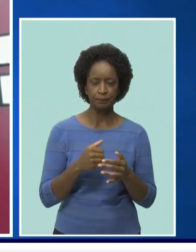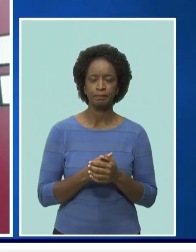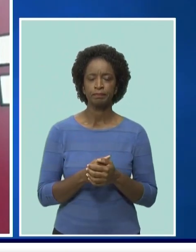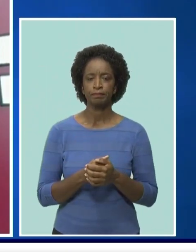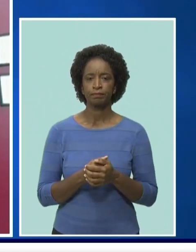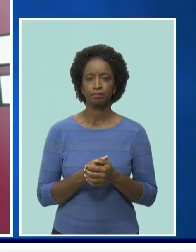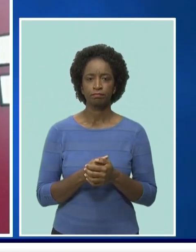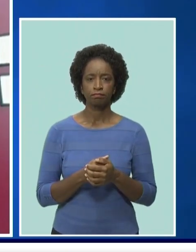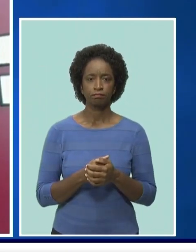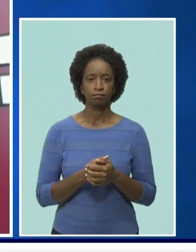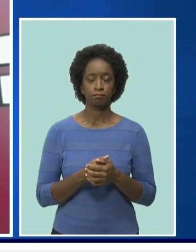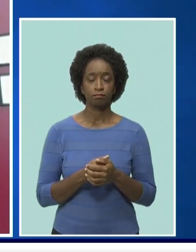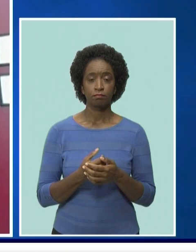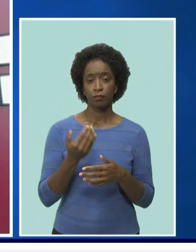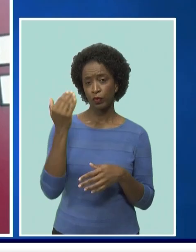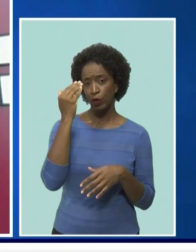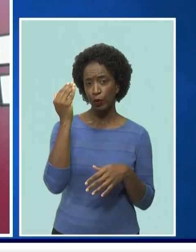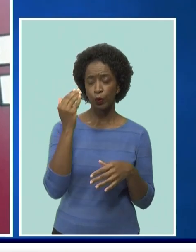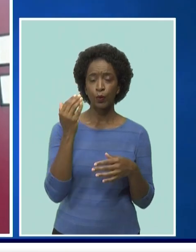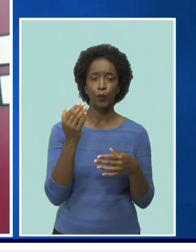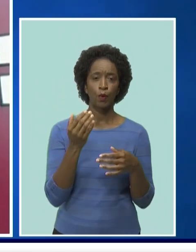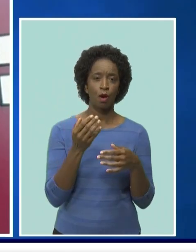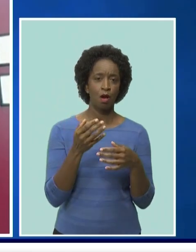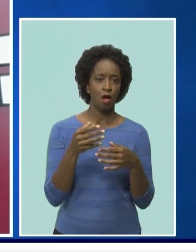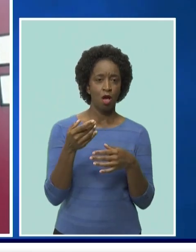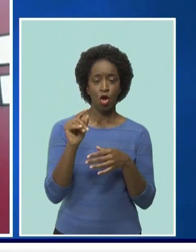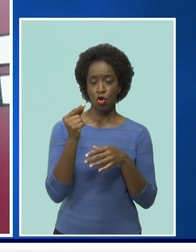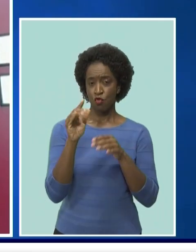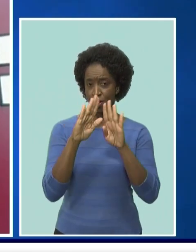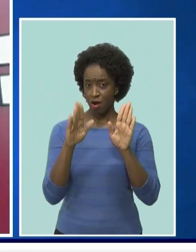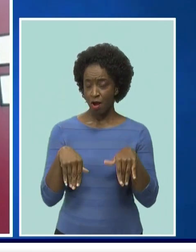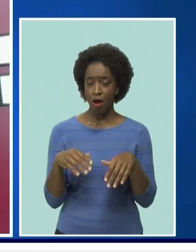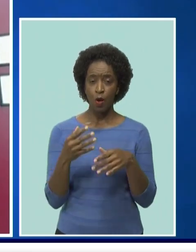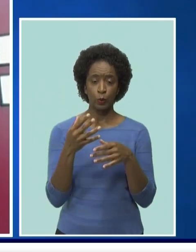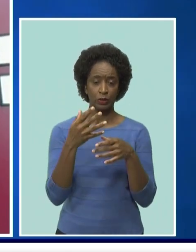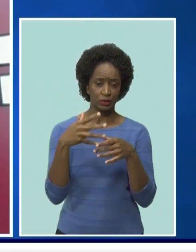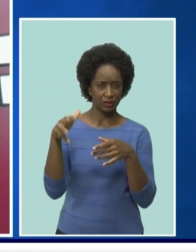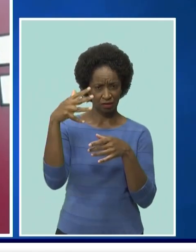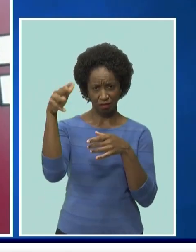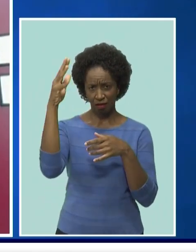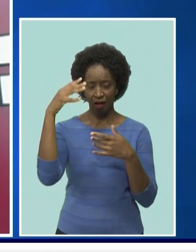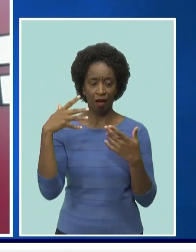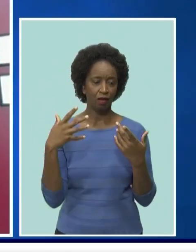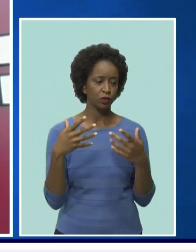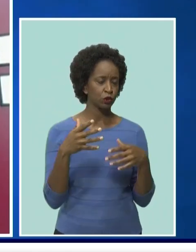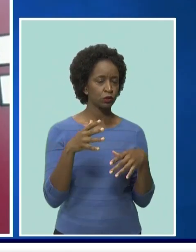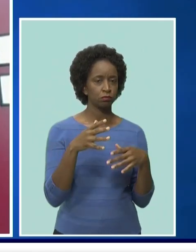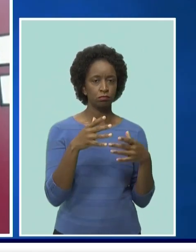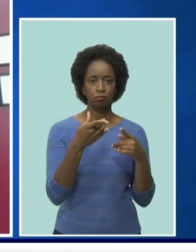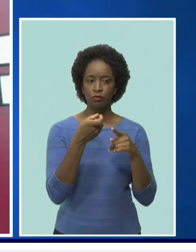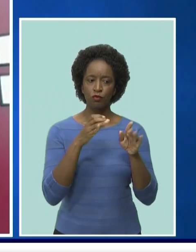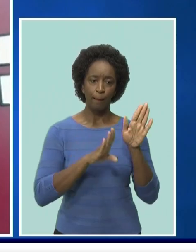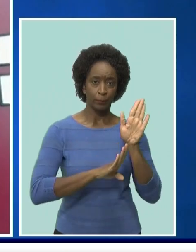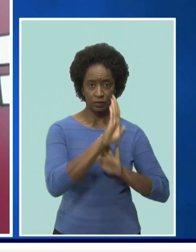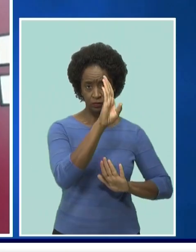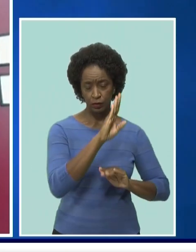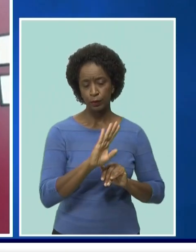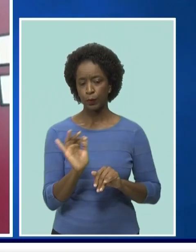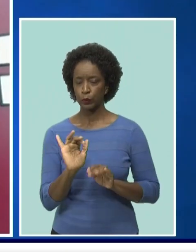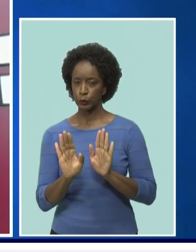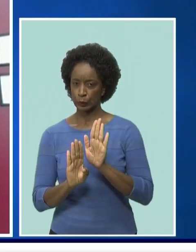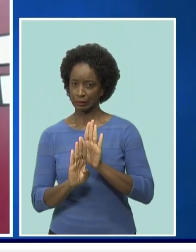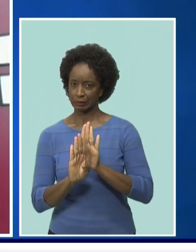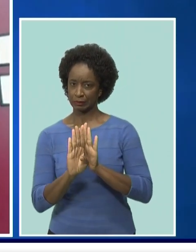we tallied all of the emission reduction cuts that were made by developed countries and developing countries, we